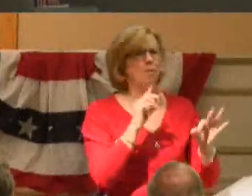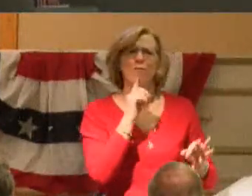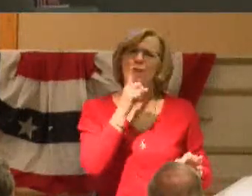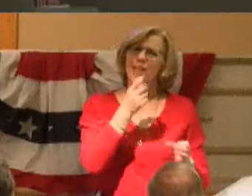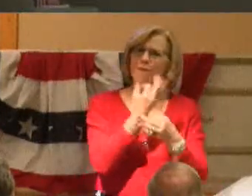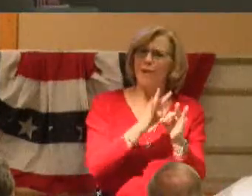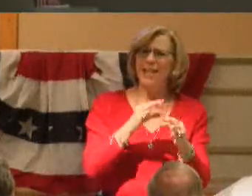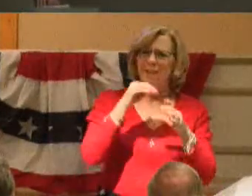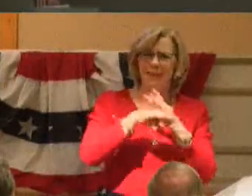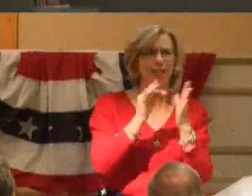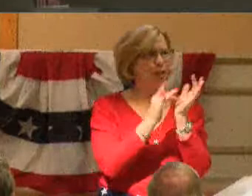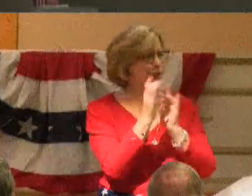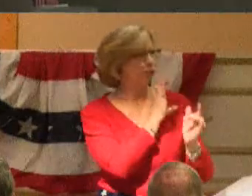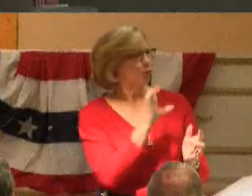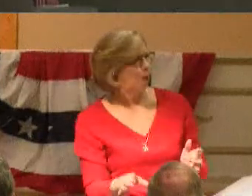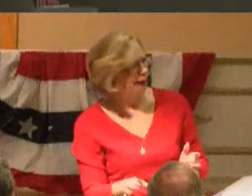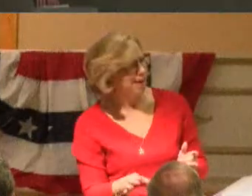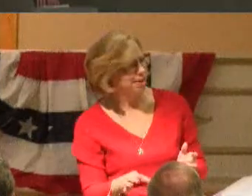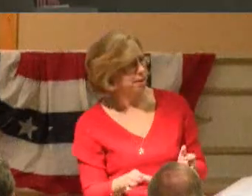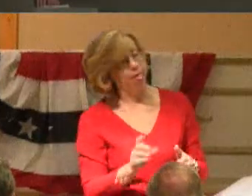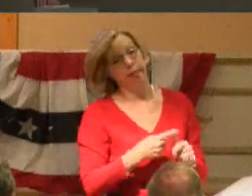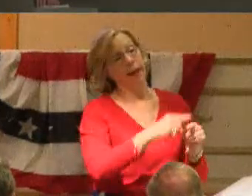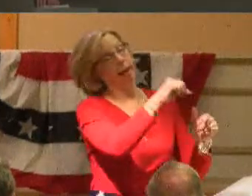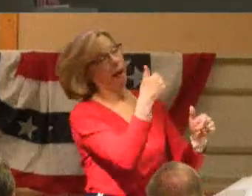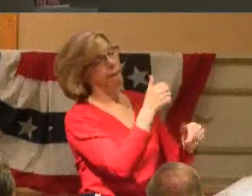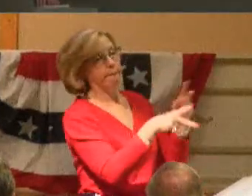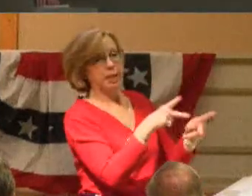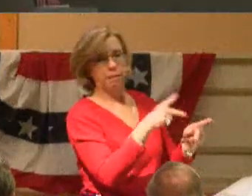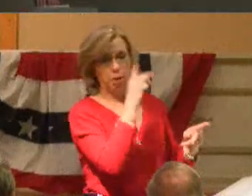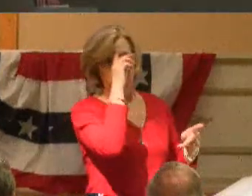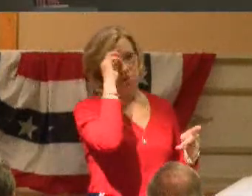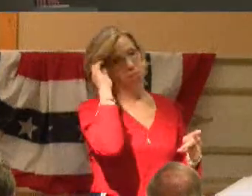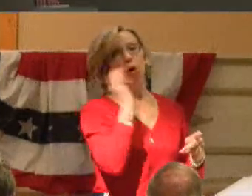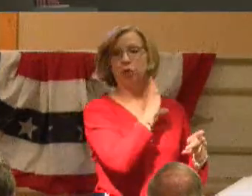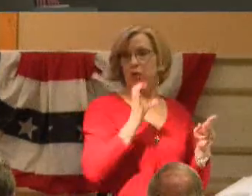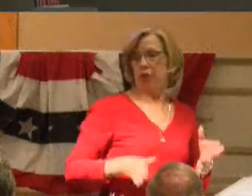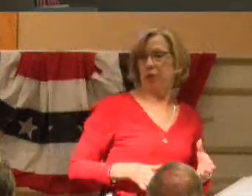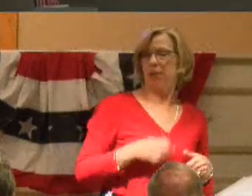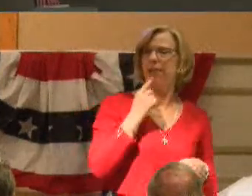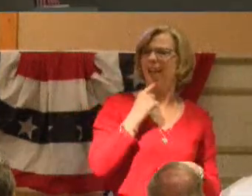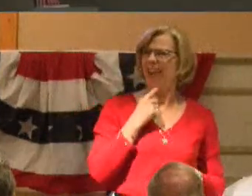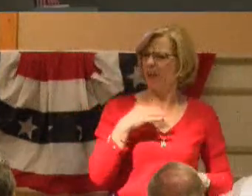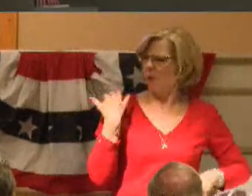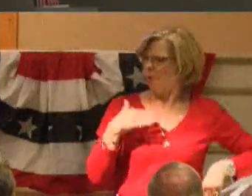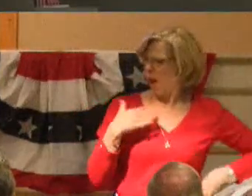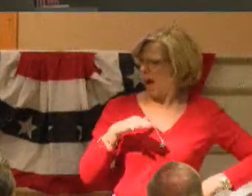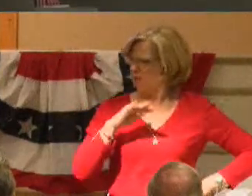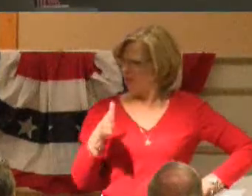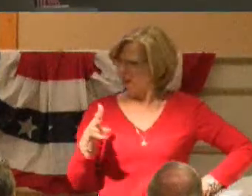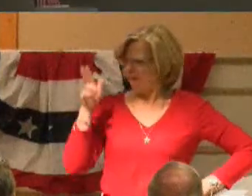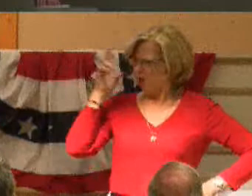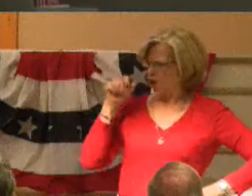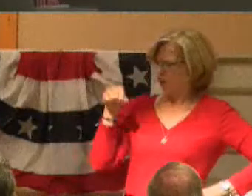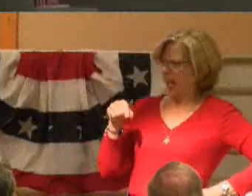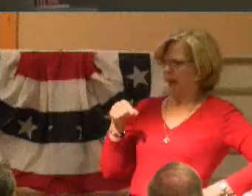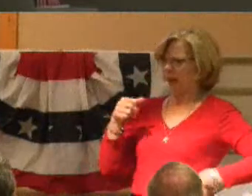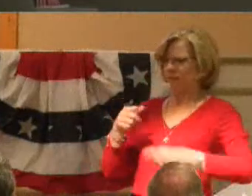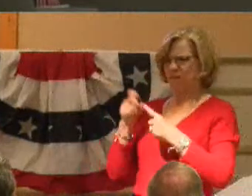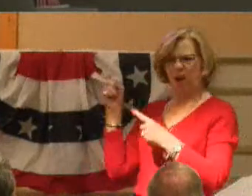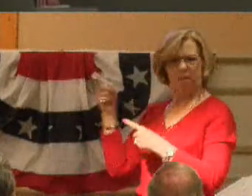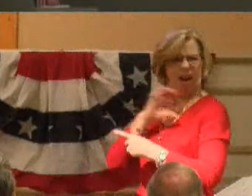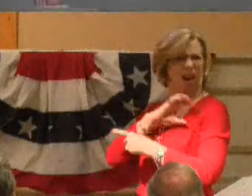have in Jesus Christ. And then we have others perhaps present today that says, man, I've never heard something like this from a trooper